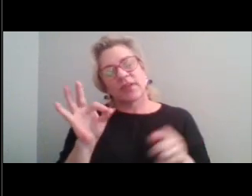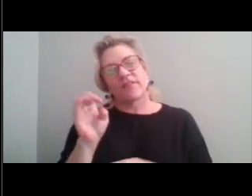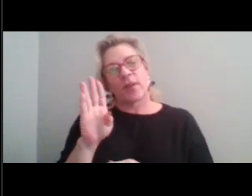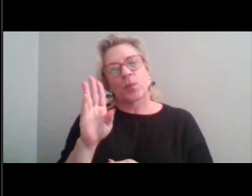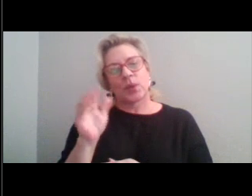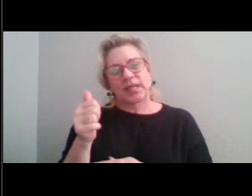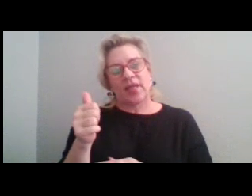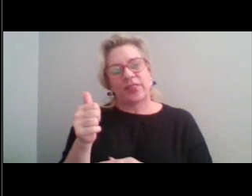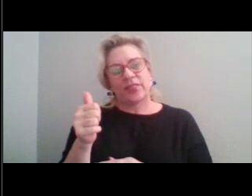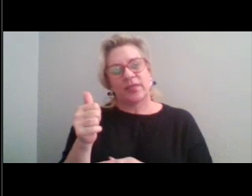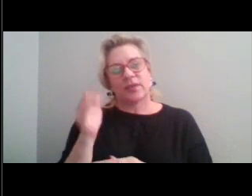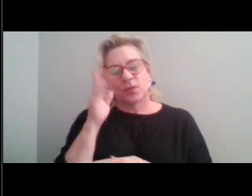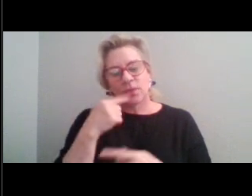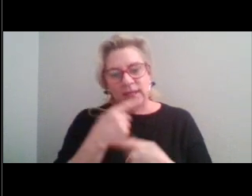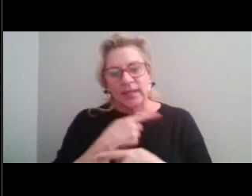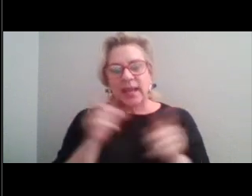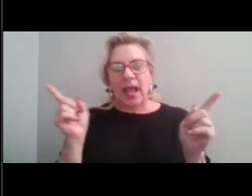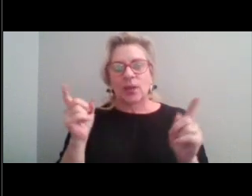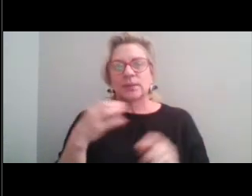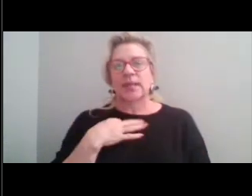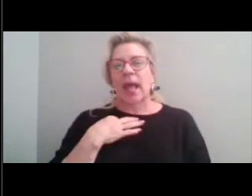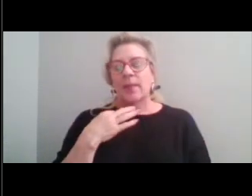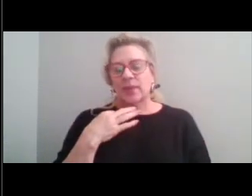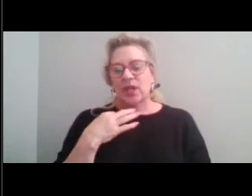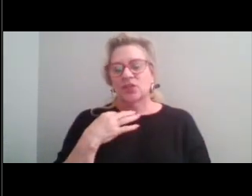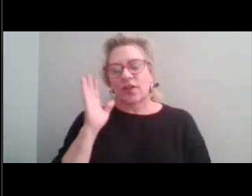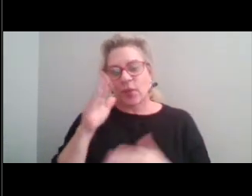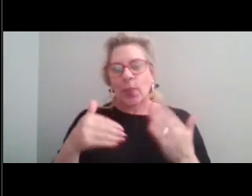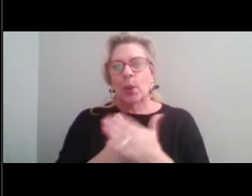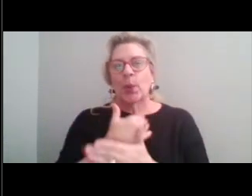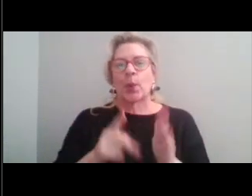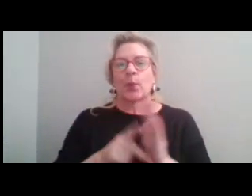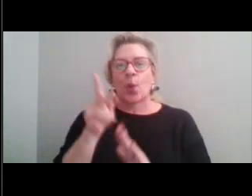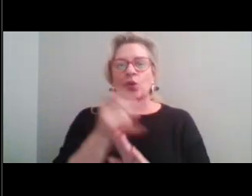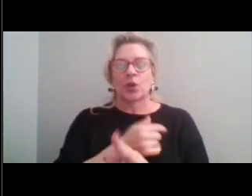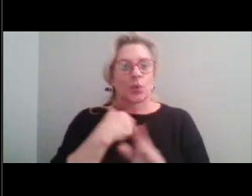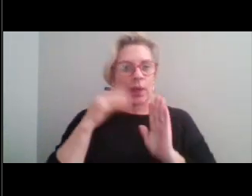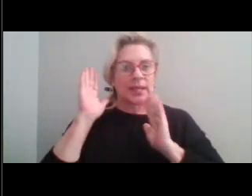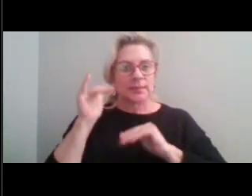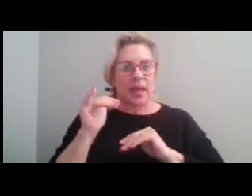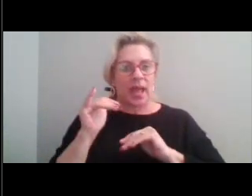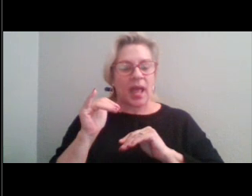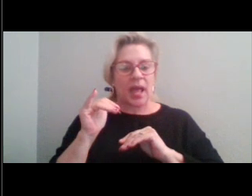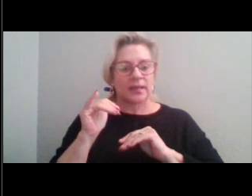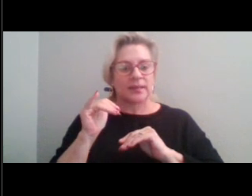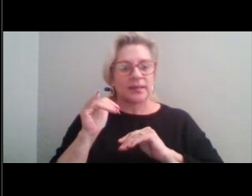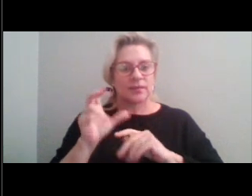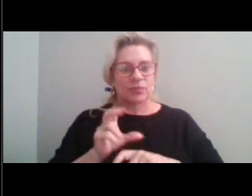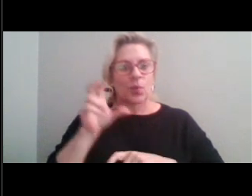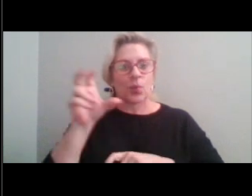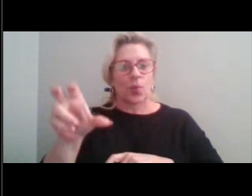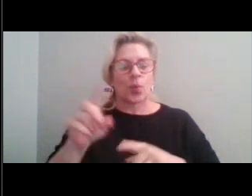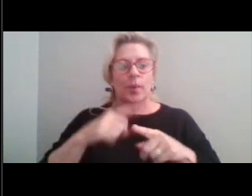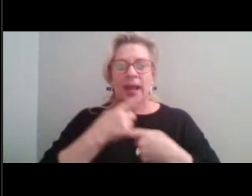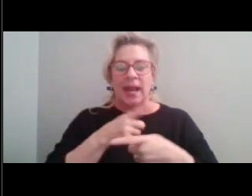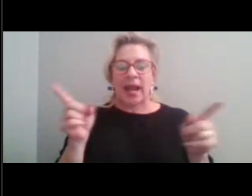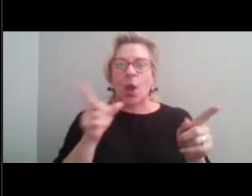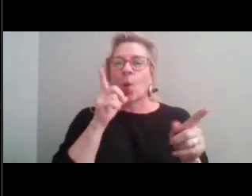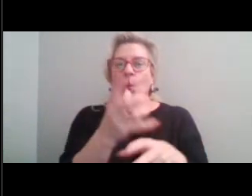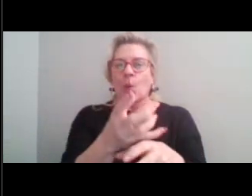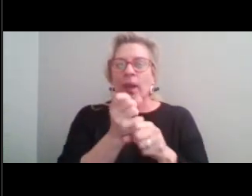10, we're going to announce applications for those new projects, and we expect awards to be announced on